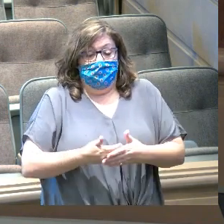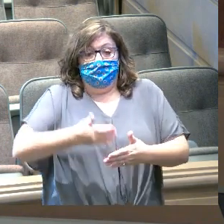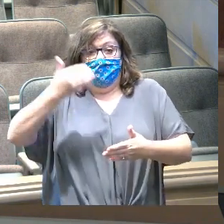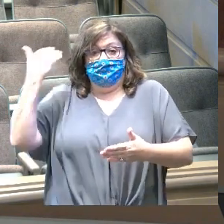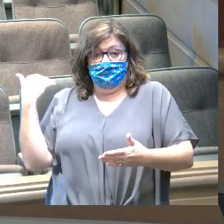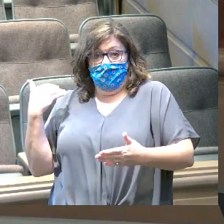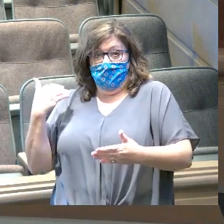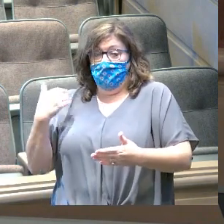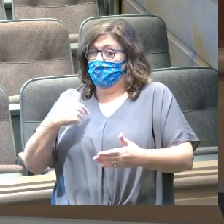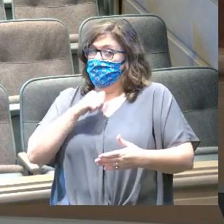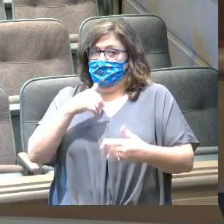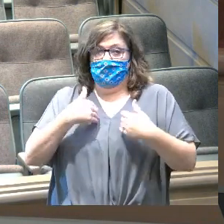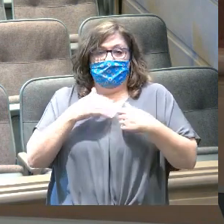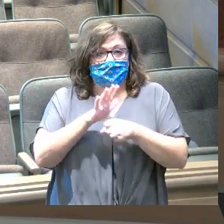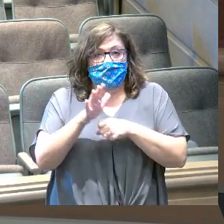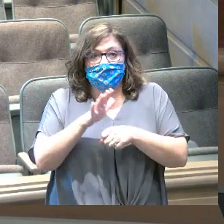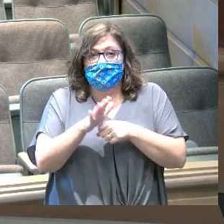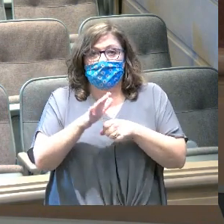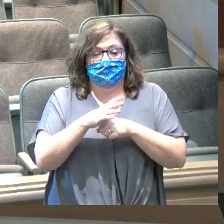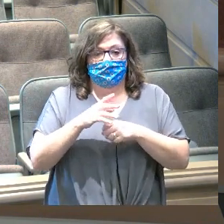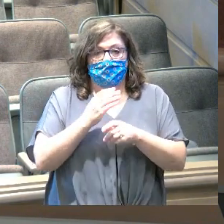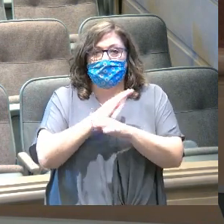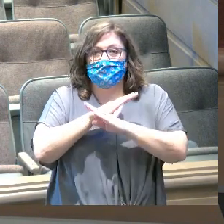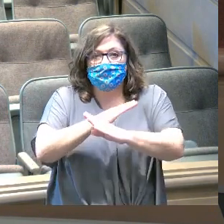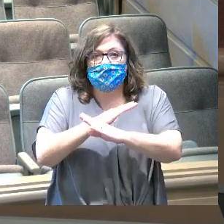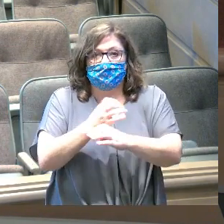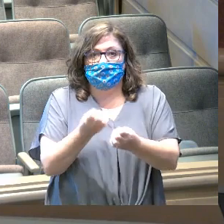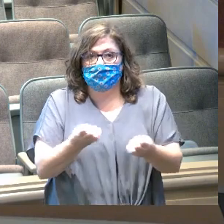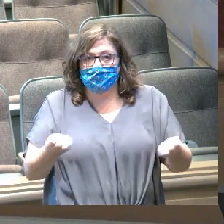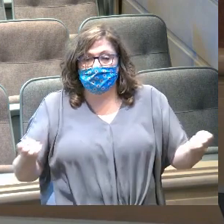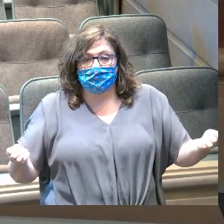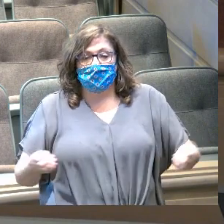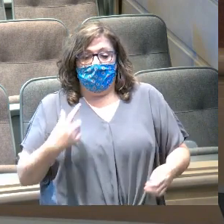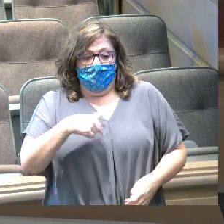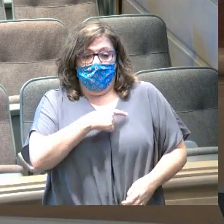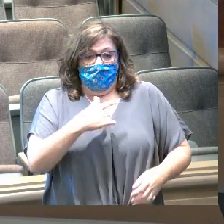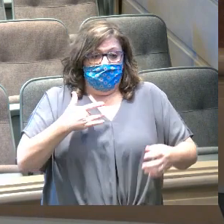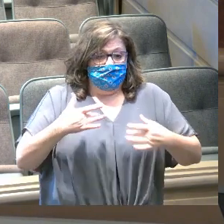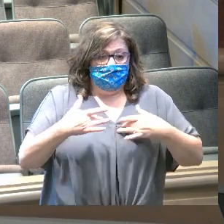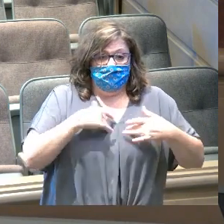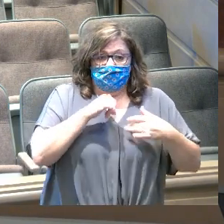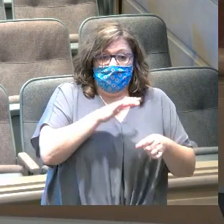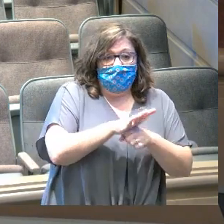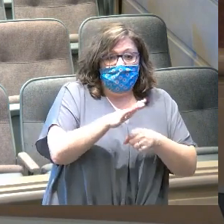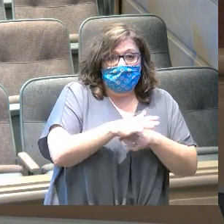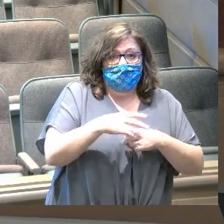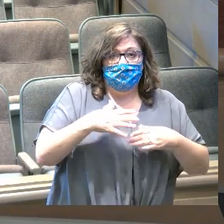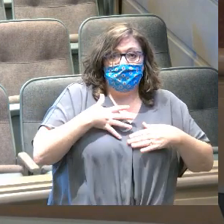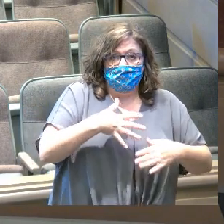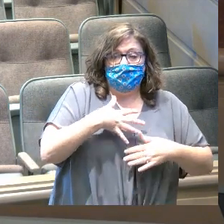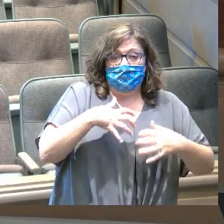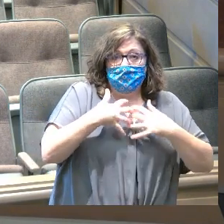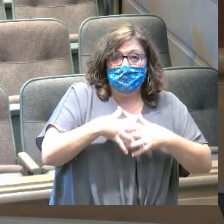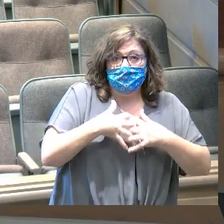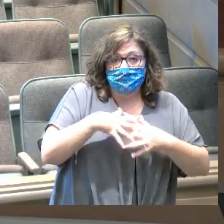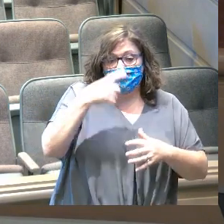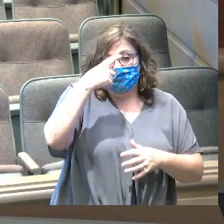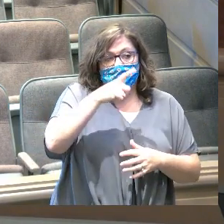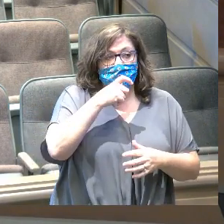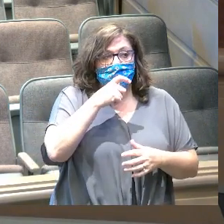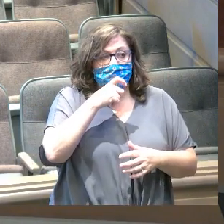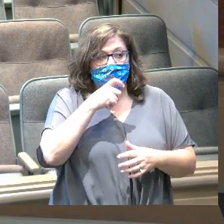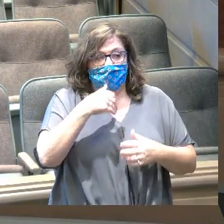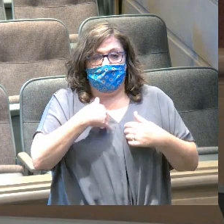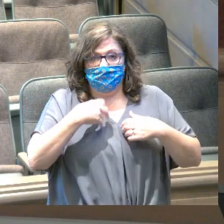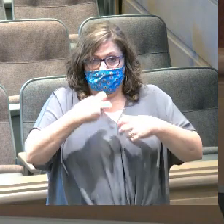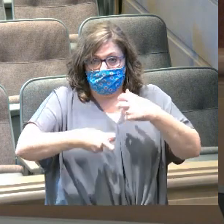sufficient PPE. We were concerned that there might not be enough ventilators to accommodate the patients who are in respiratory